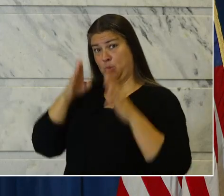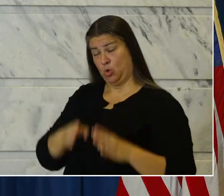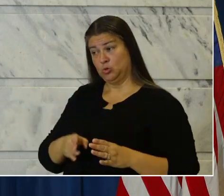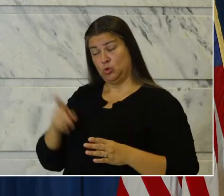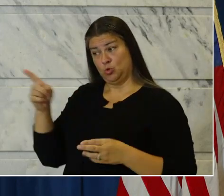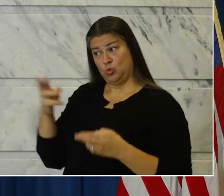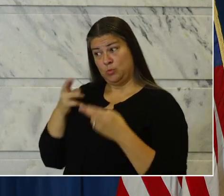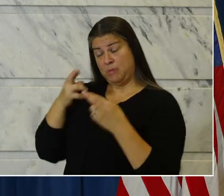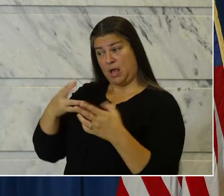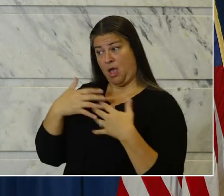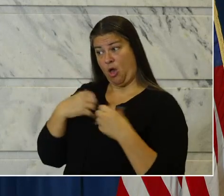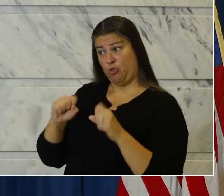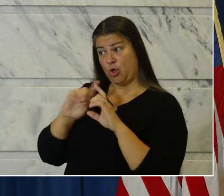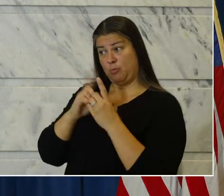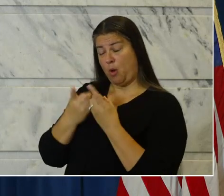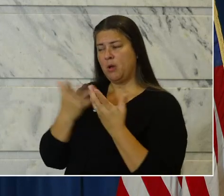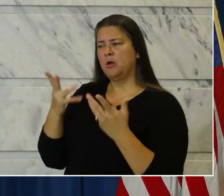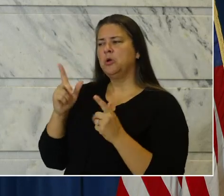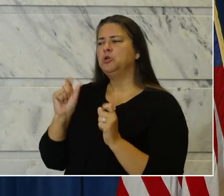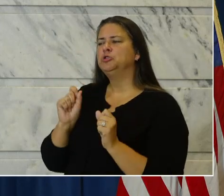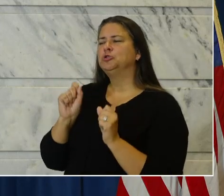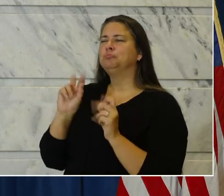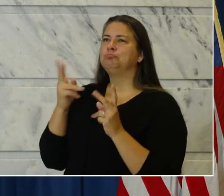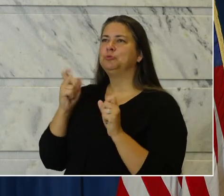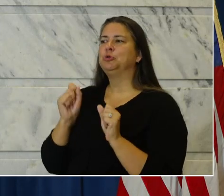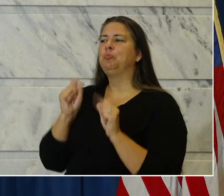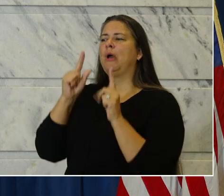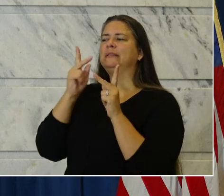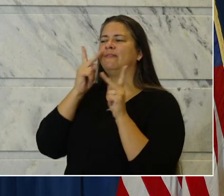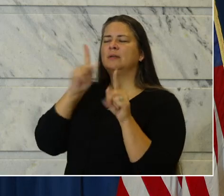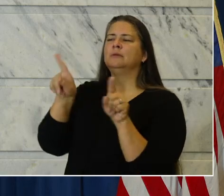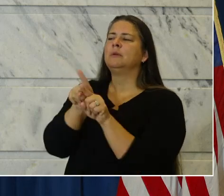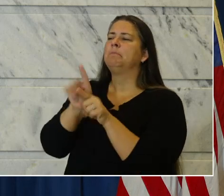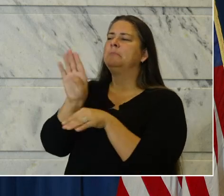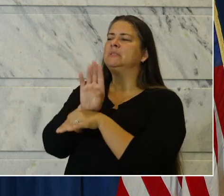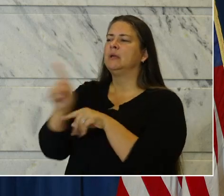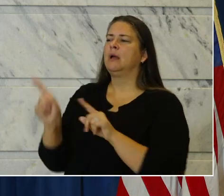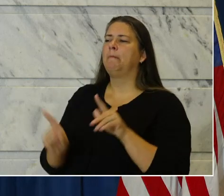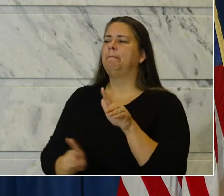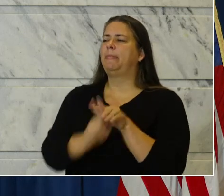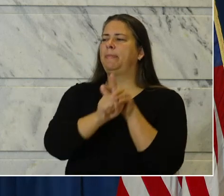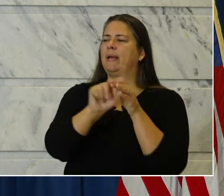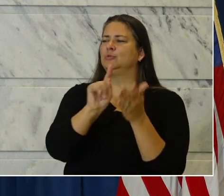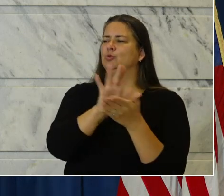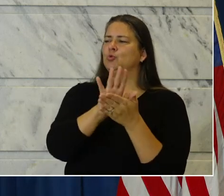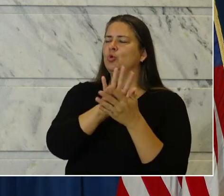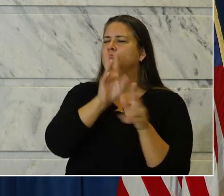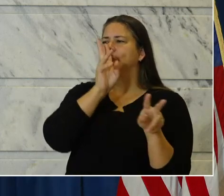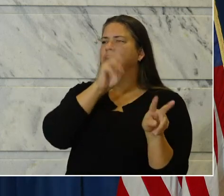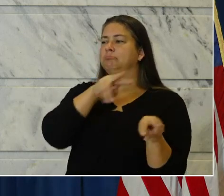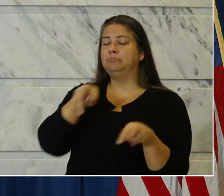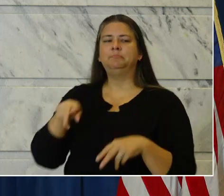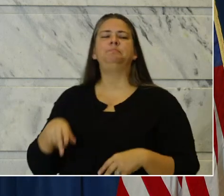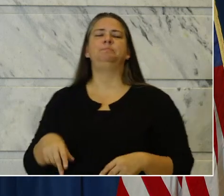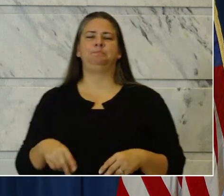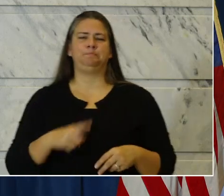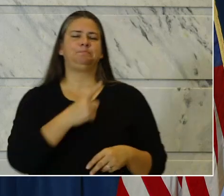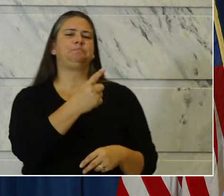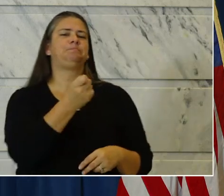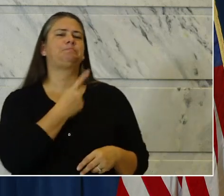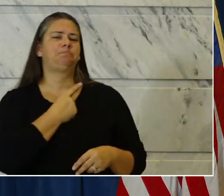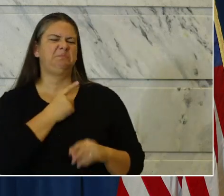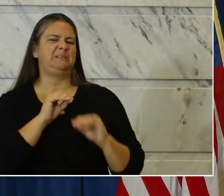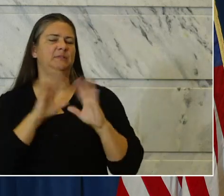That the health department do surprise visits just like they are with businesses? The question is about health departments doing surprise visits